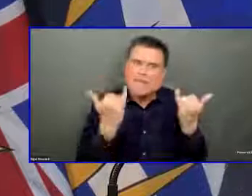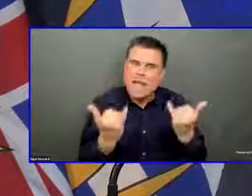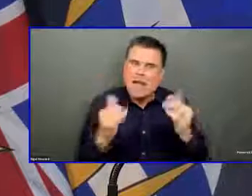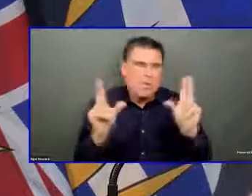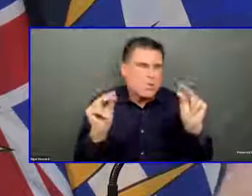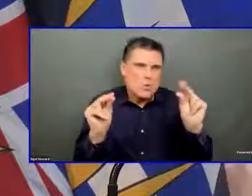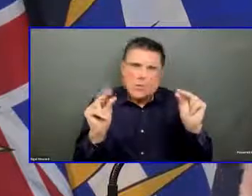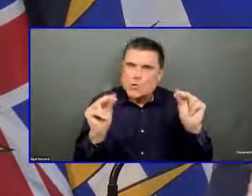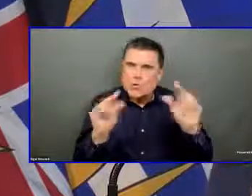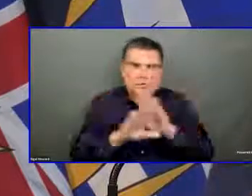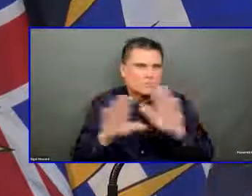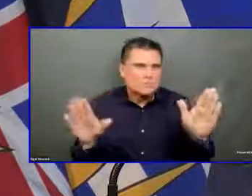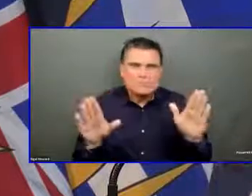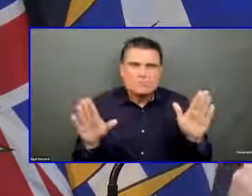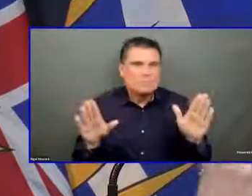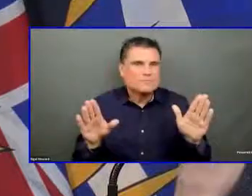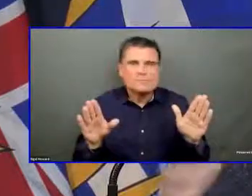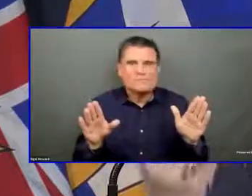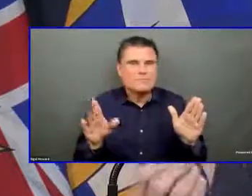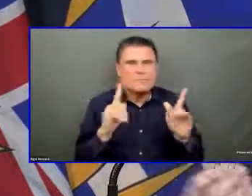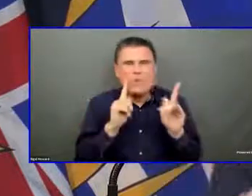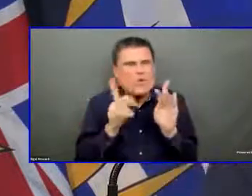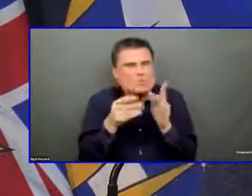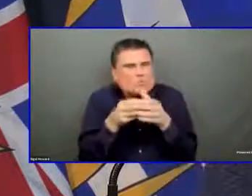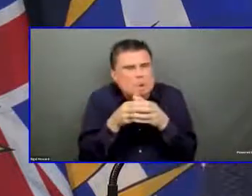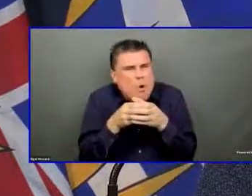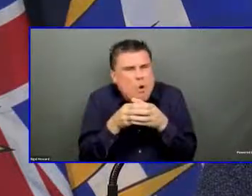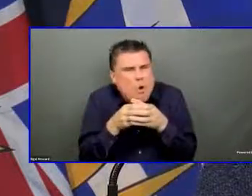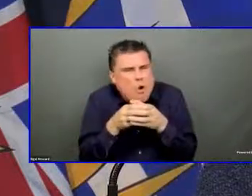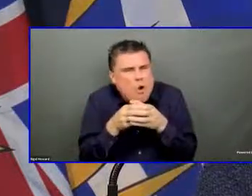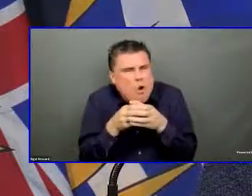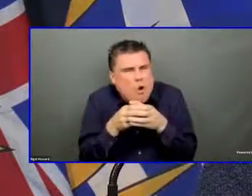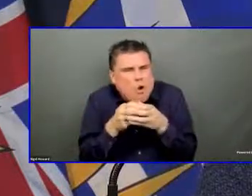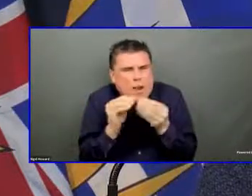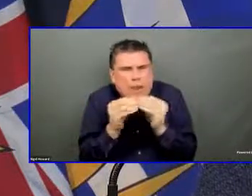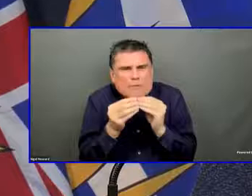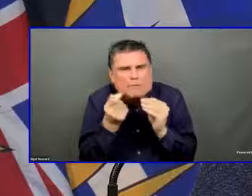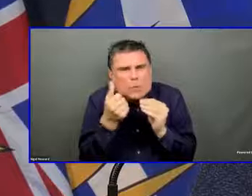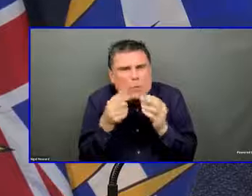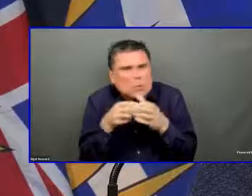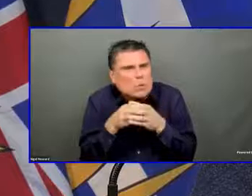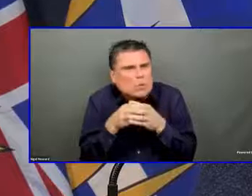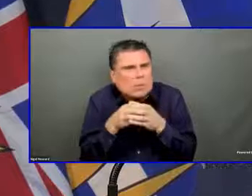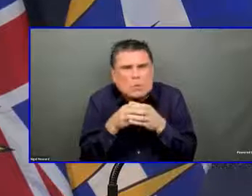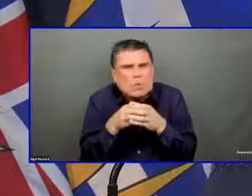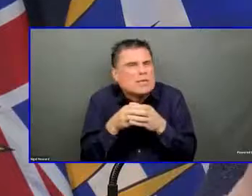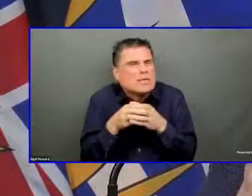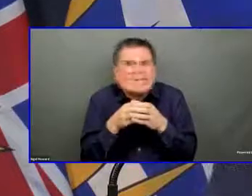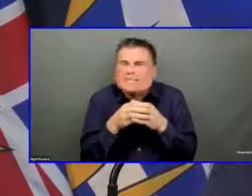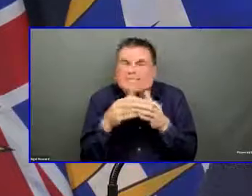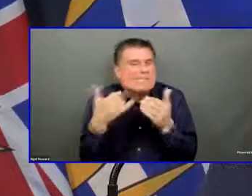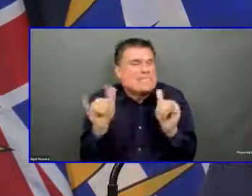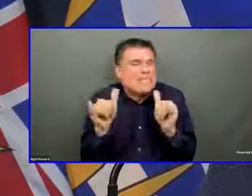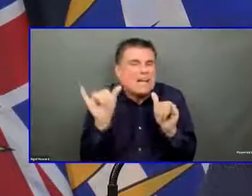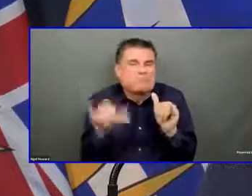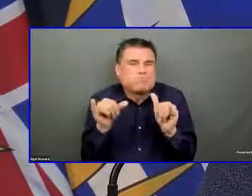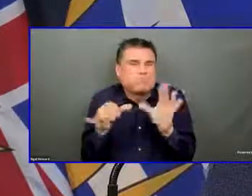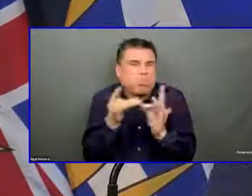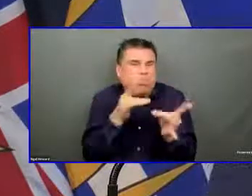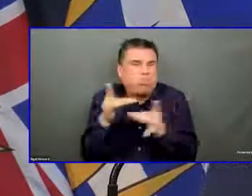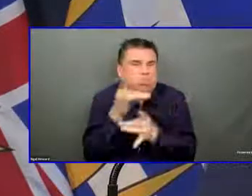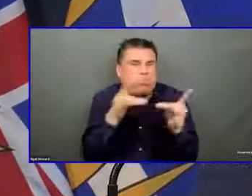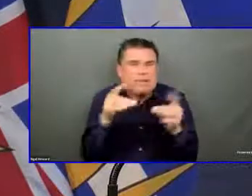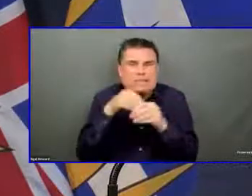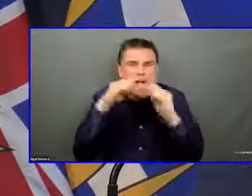social gatherings, and we've seen that. We've seen birthday parties with less than 10 people where somebody inadvertently spreads it to their friends.